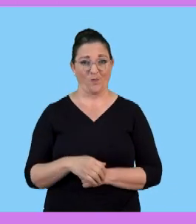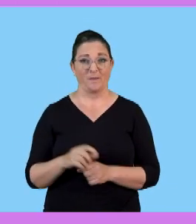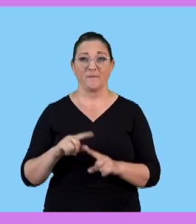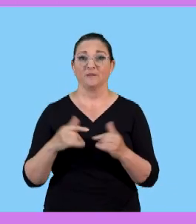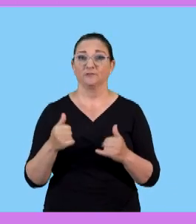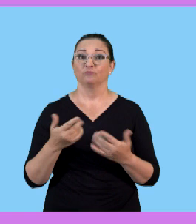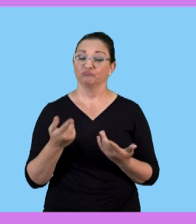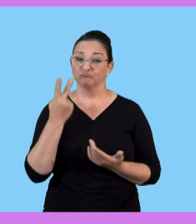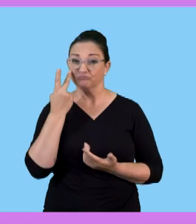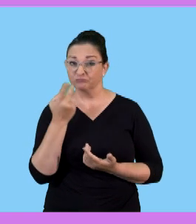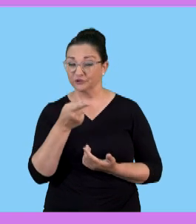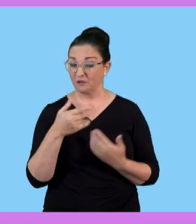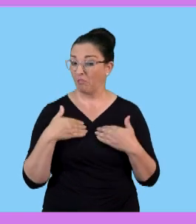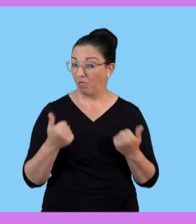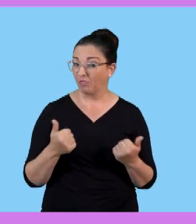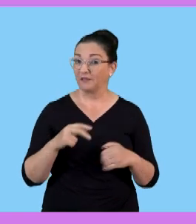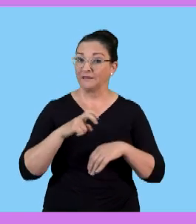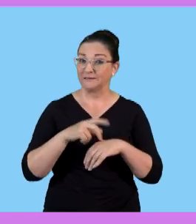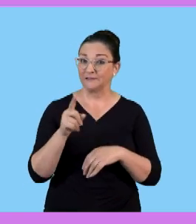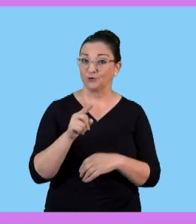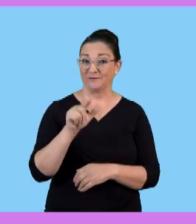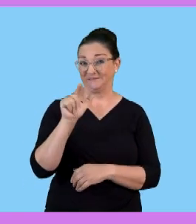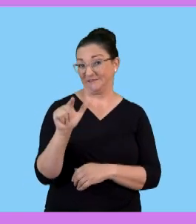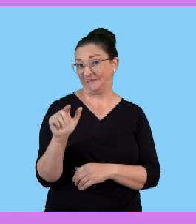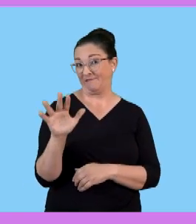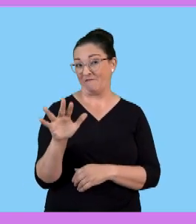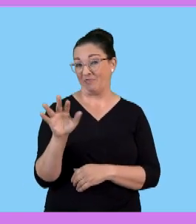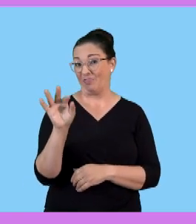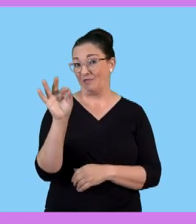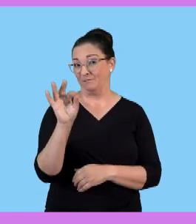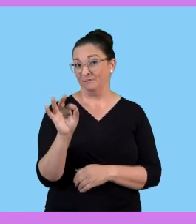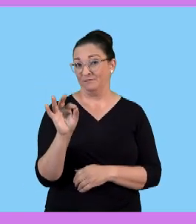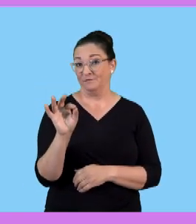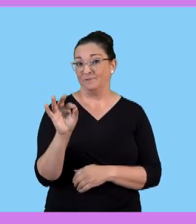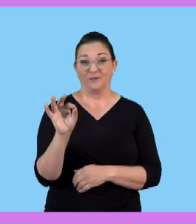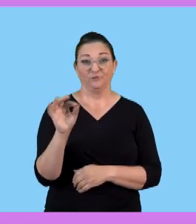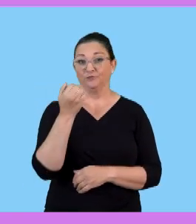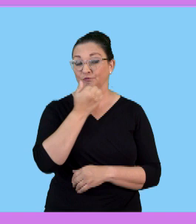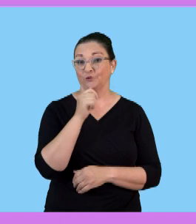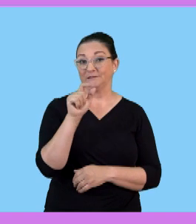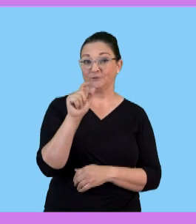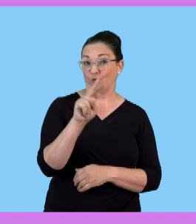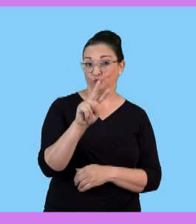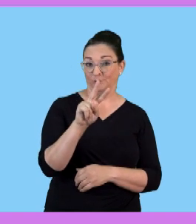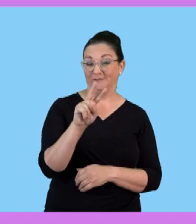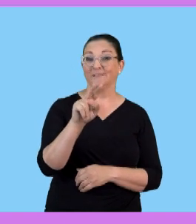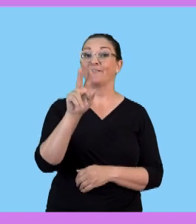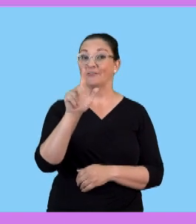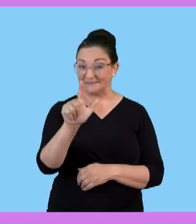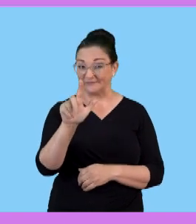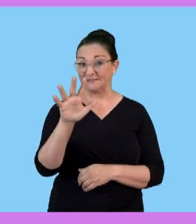be considered as healthy, she must fall on the 25th percentile. On the 75th